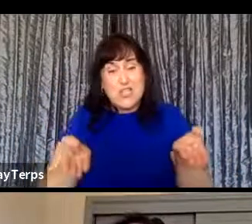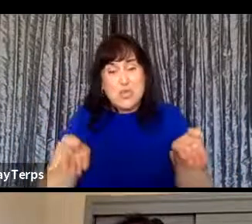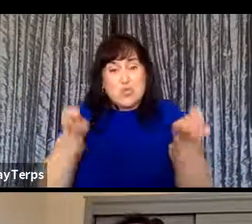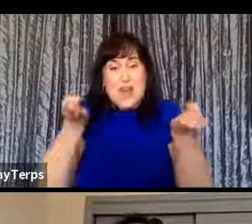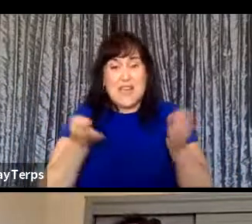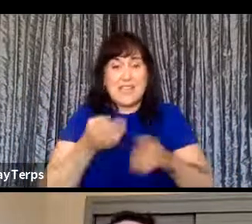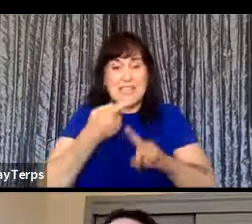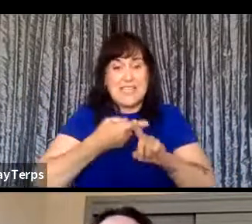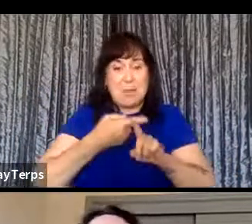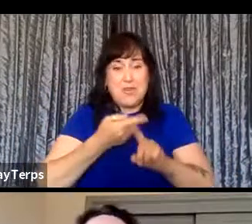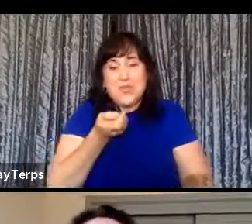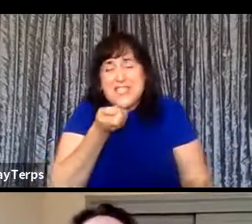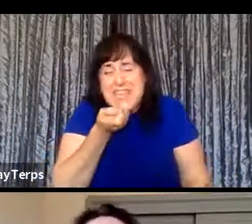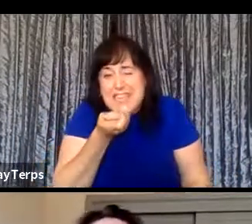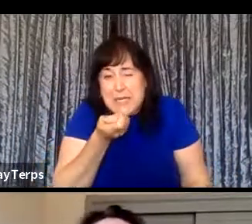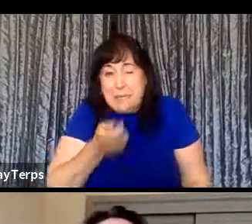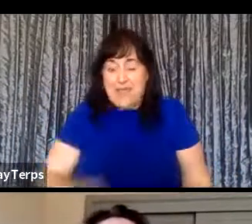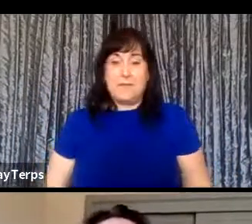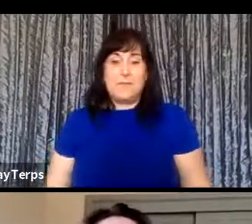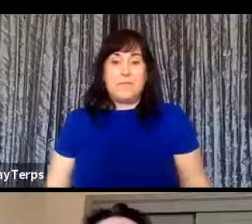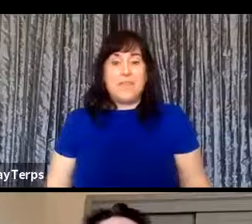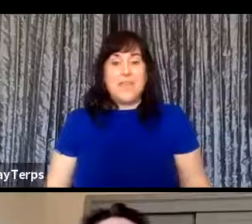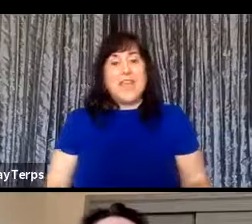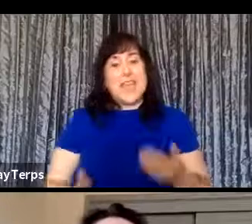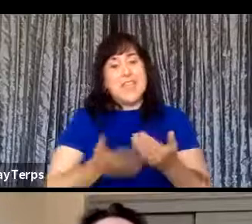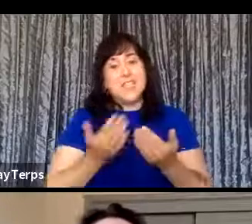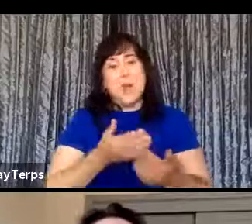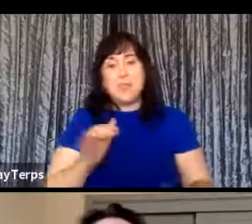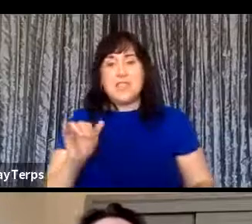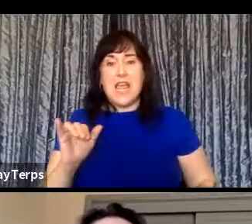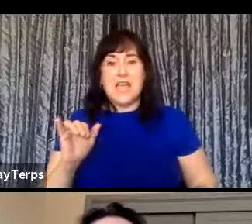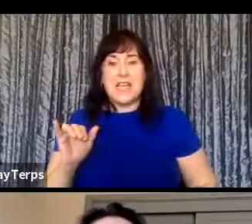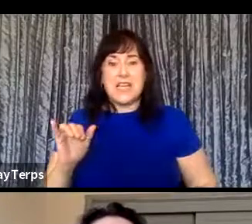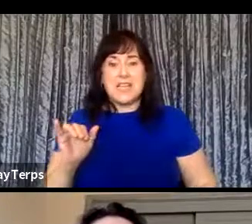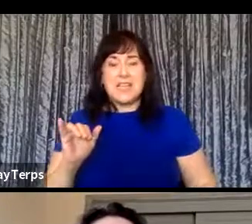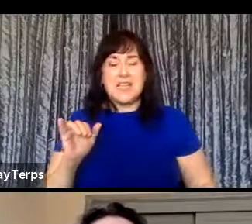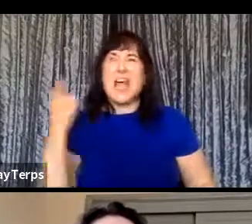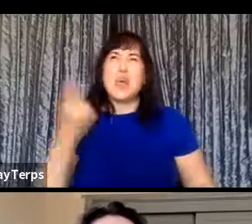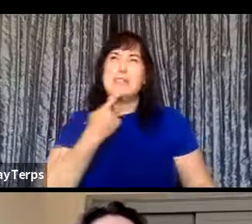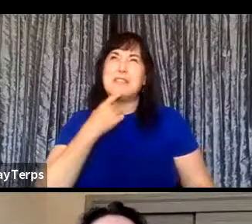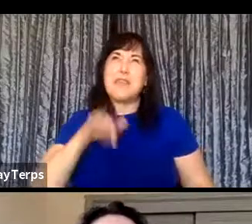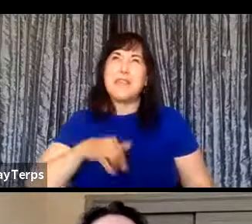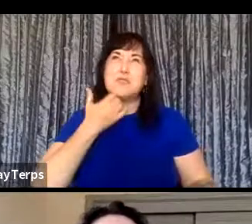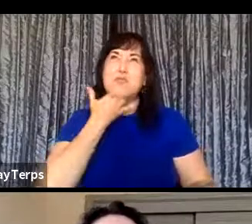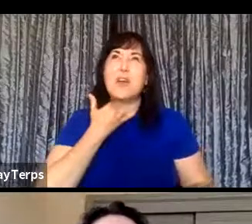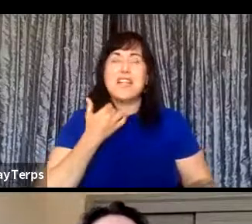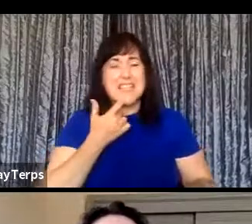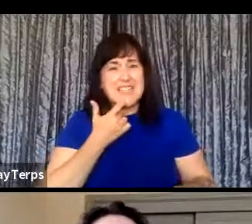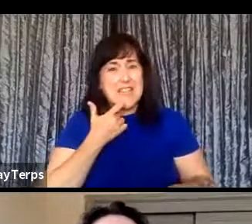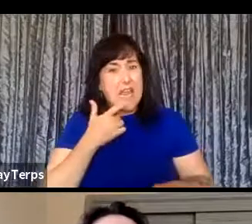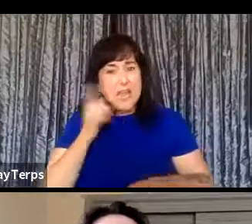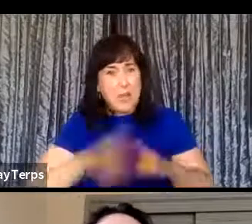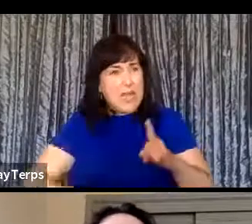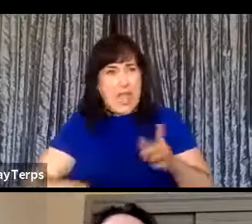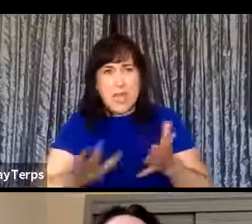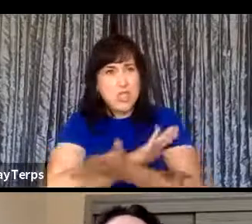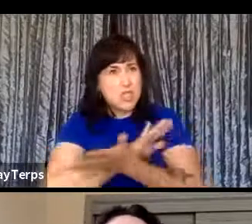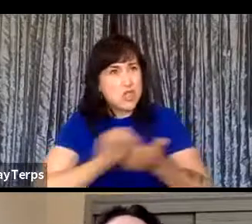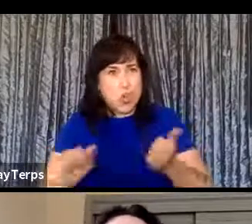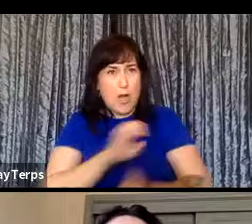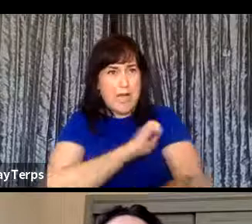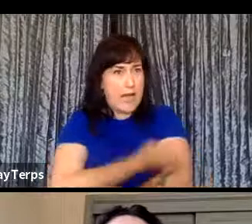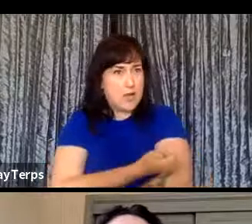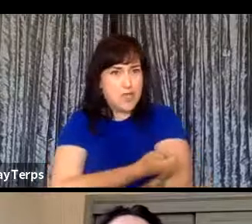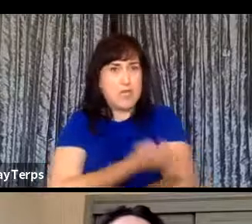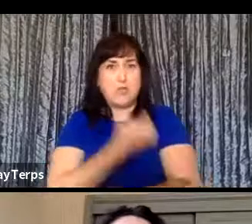bit, Jennifer. Okay? So it's almost like, I always get this wrong. Did they say that you can't destroy energy? Energy can't be